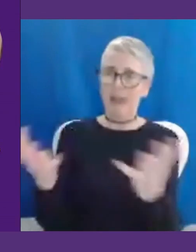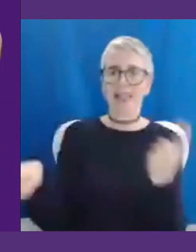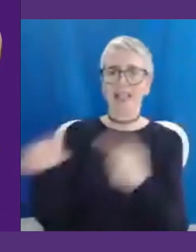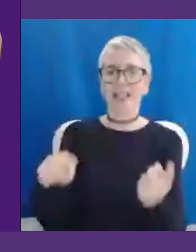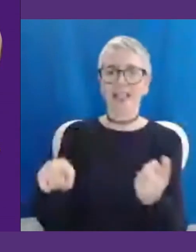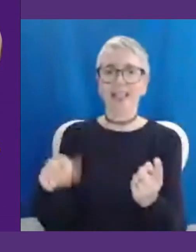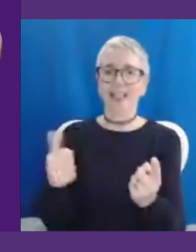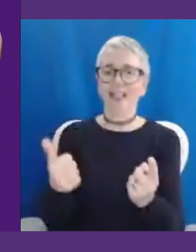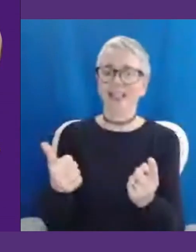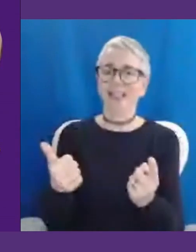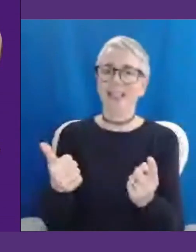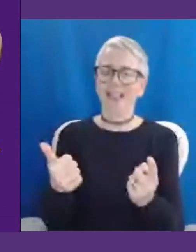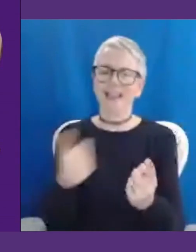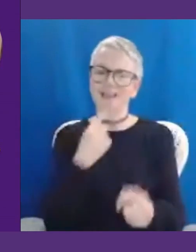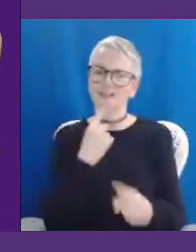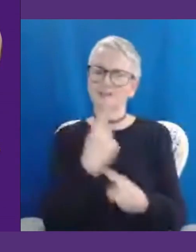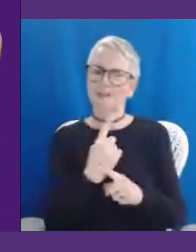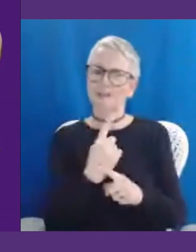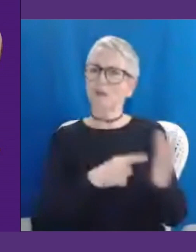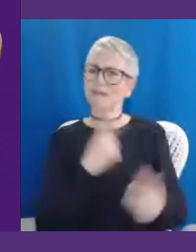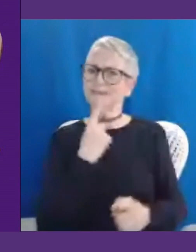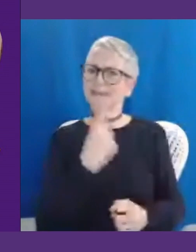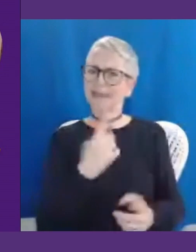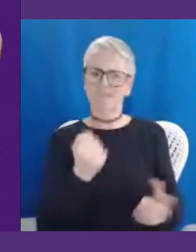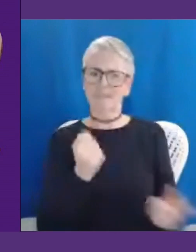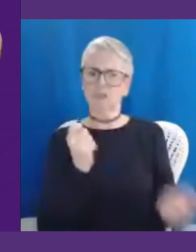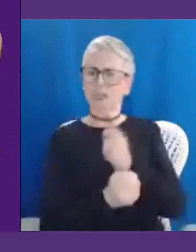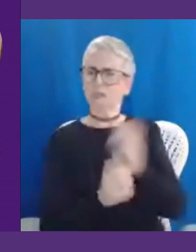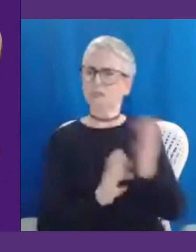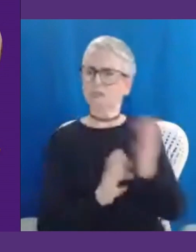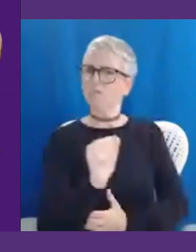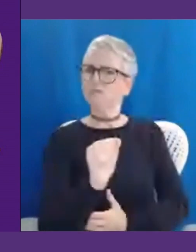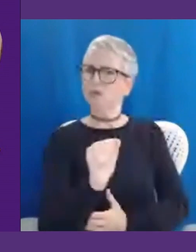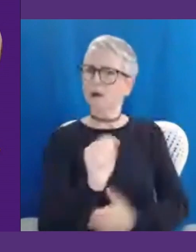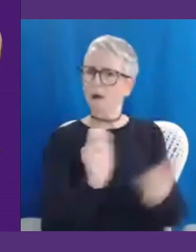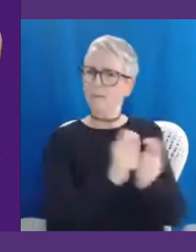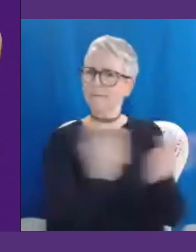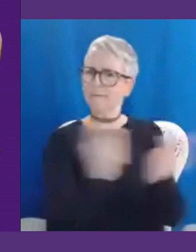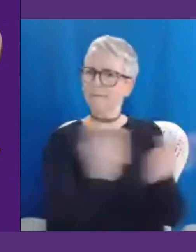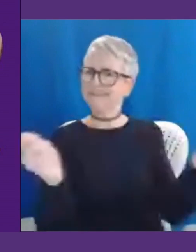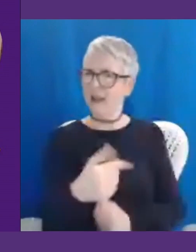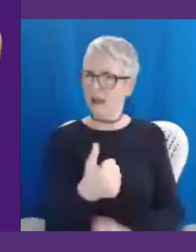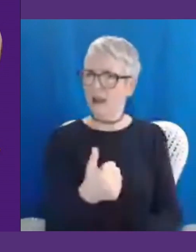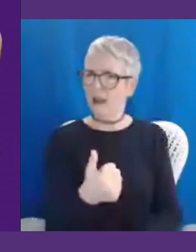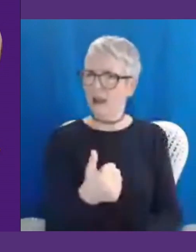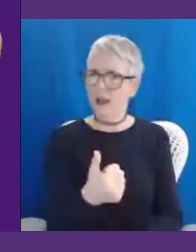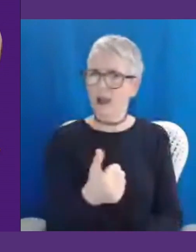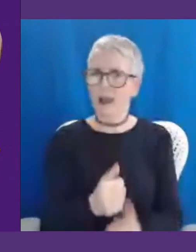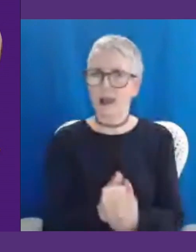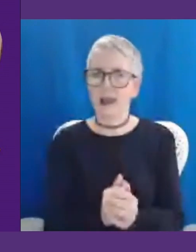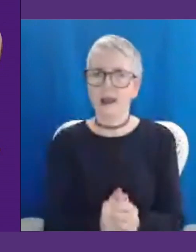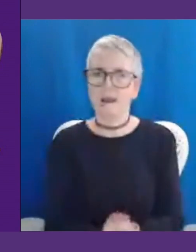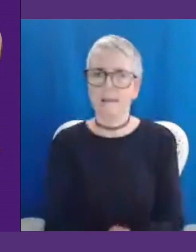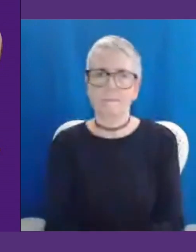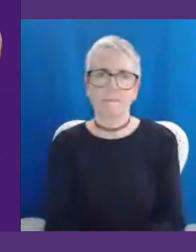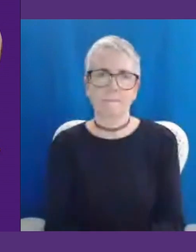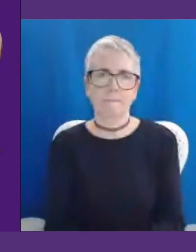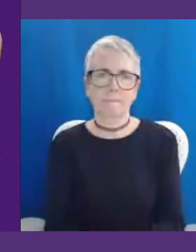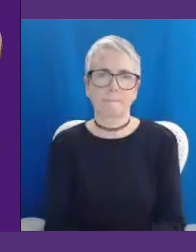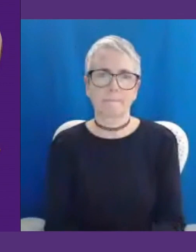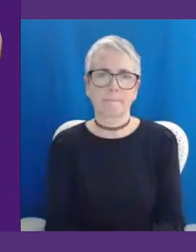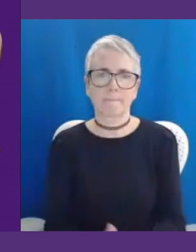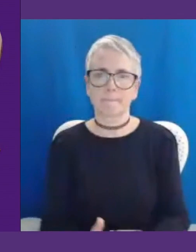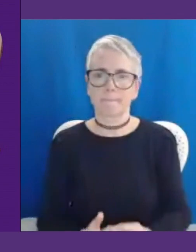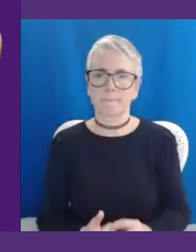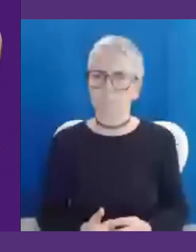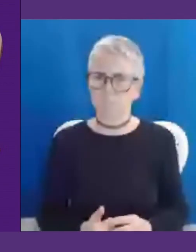talking about is that your phone, Joe? Oh, no, it's fine, sorry.